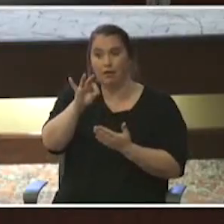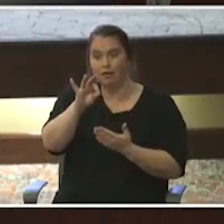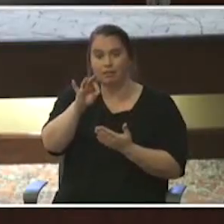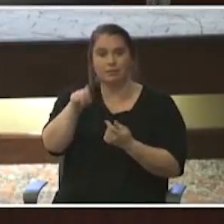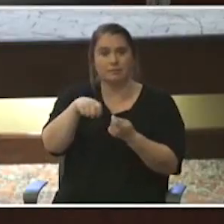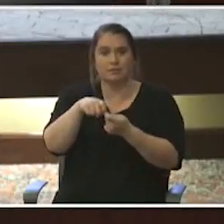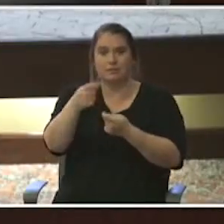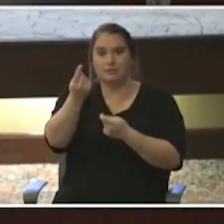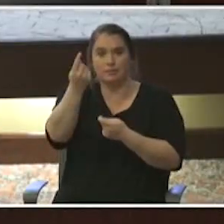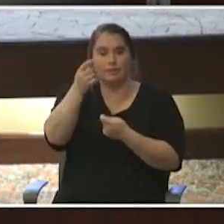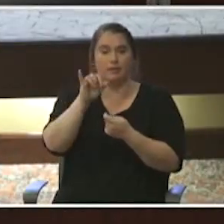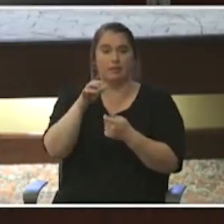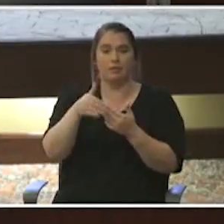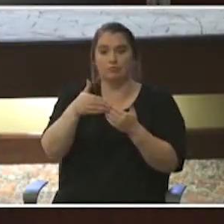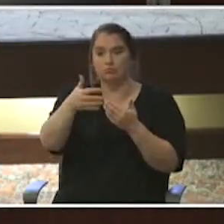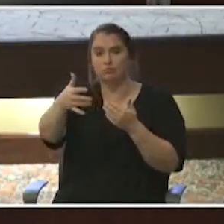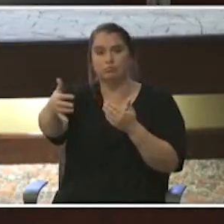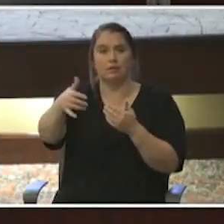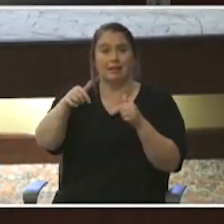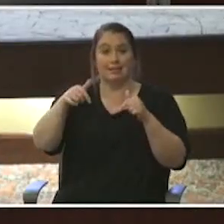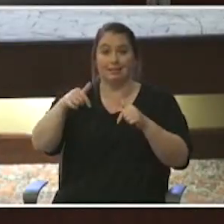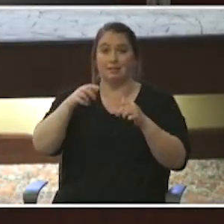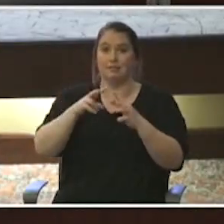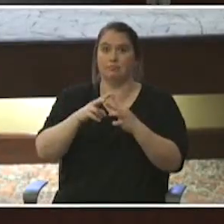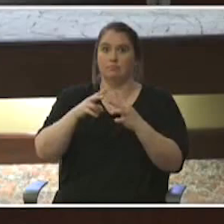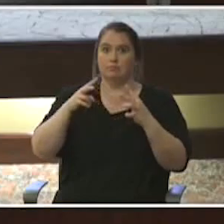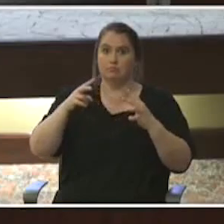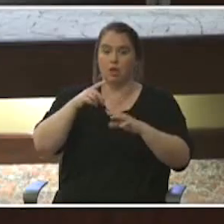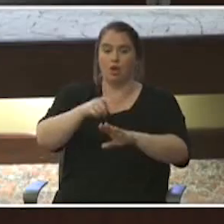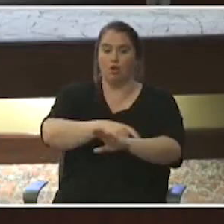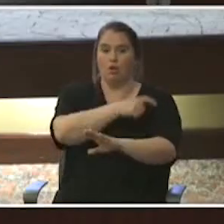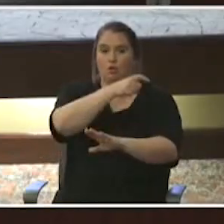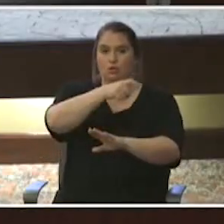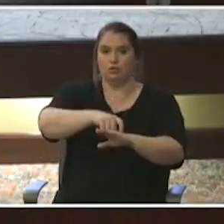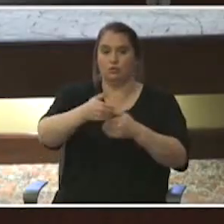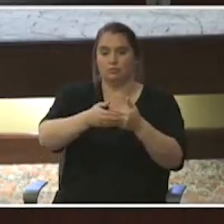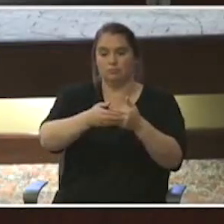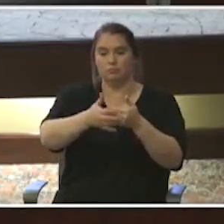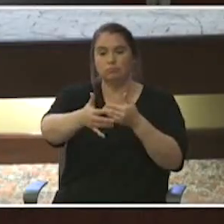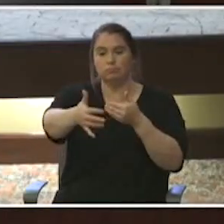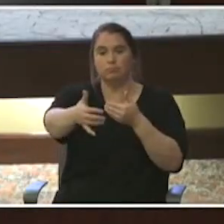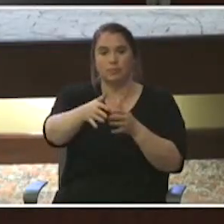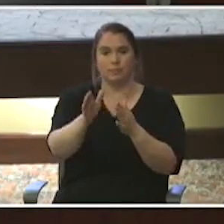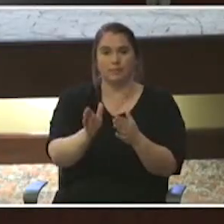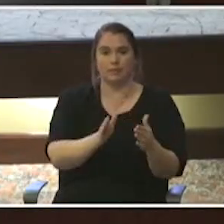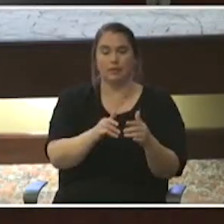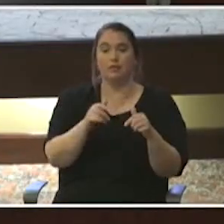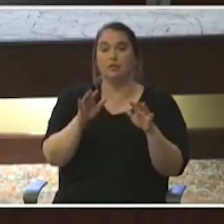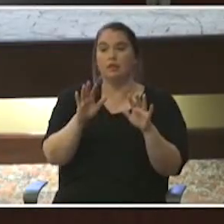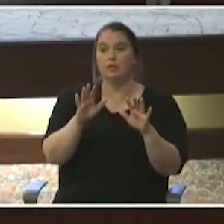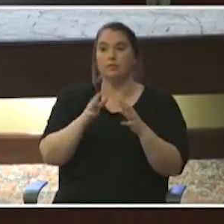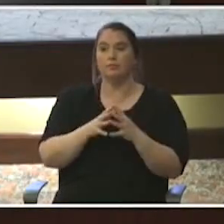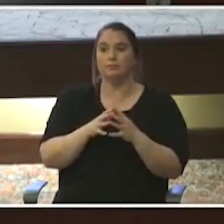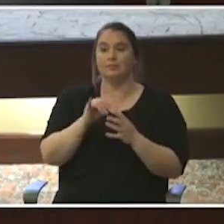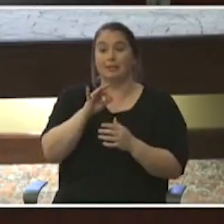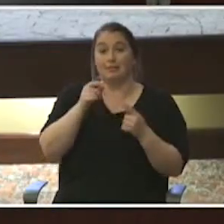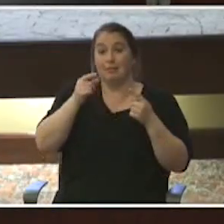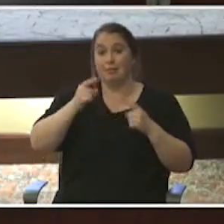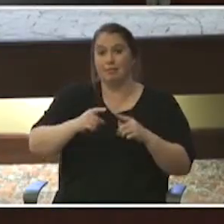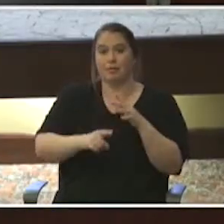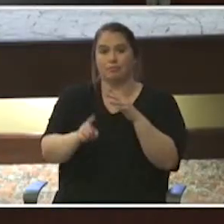make sure that as we go forward, this is a very long-term plan, so that 10 years from